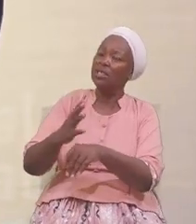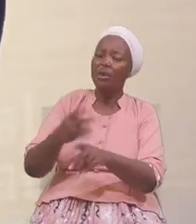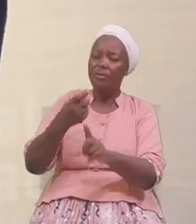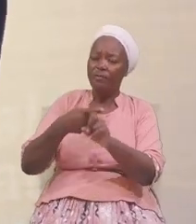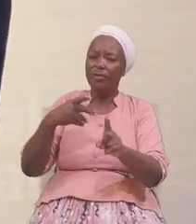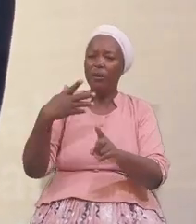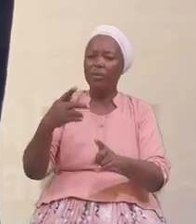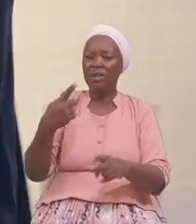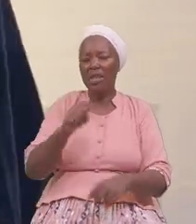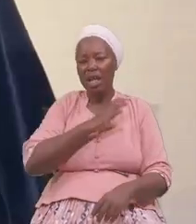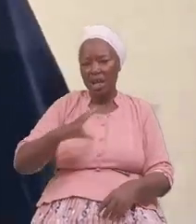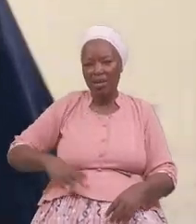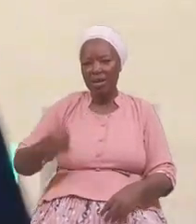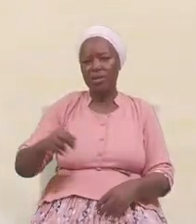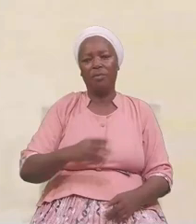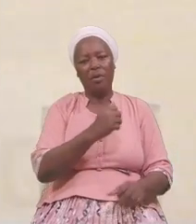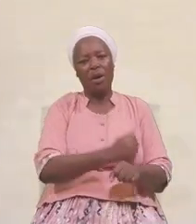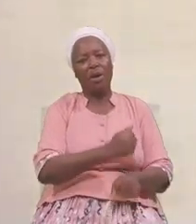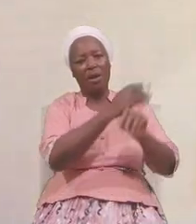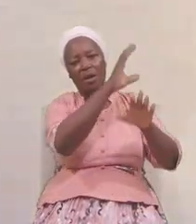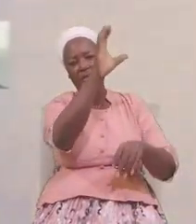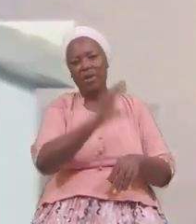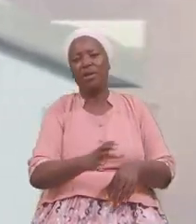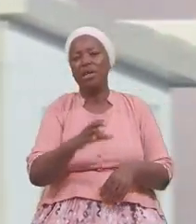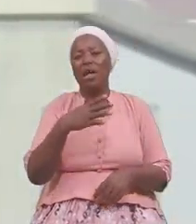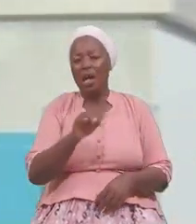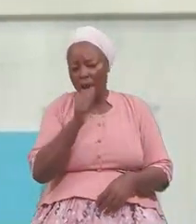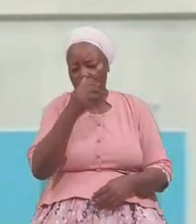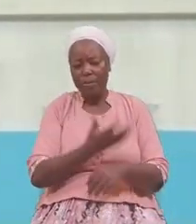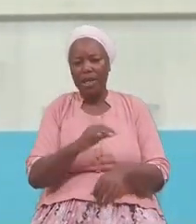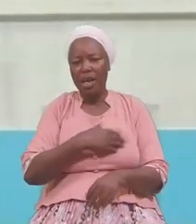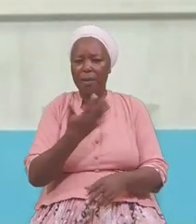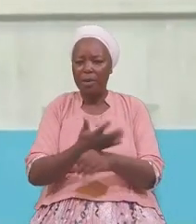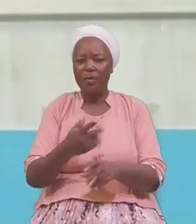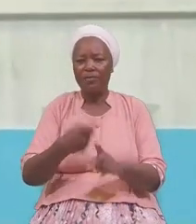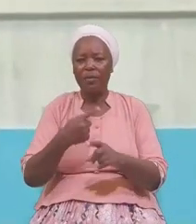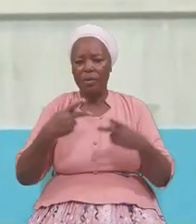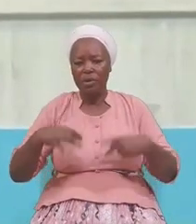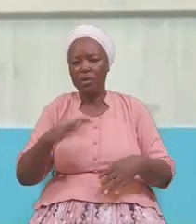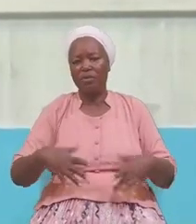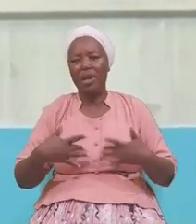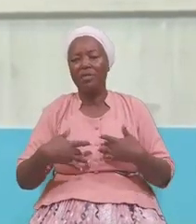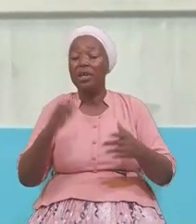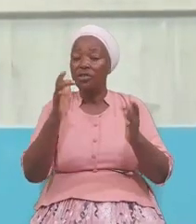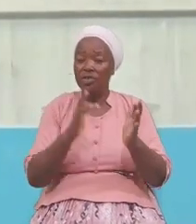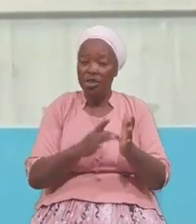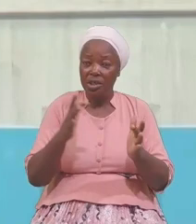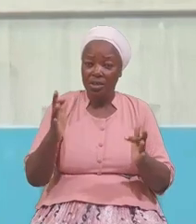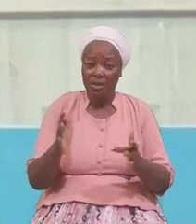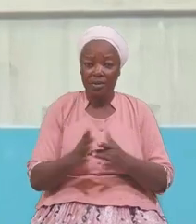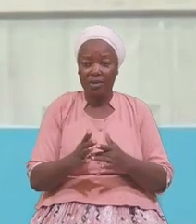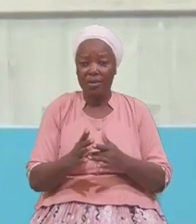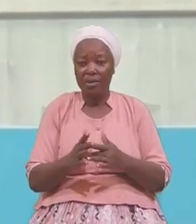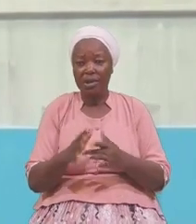the Christ of Calvary. I'm begging, I'm pleading from the Prince of Life. Jesus, that's